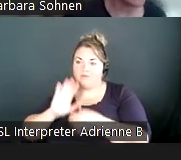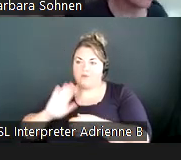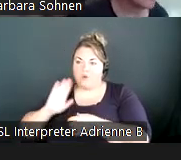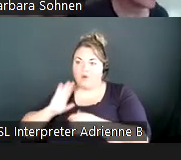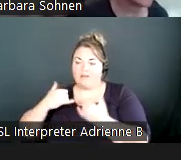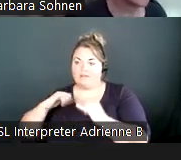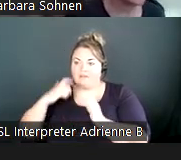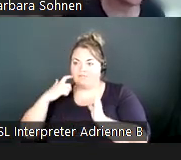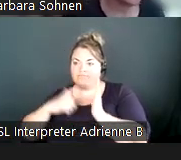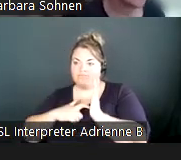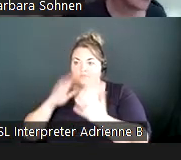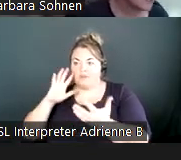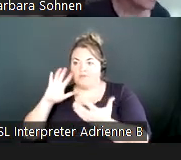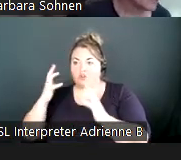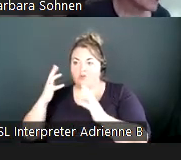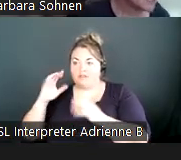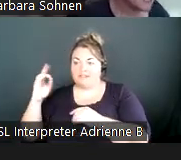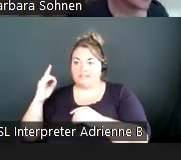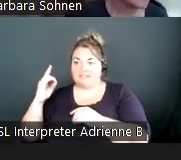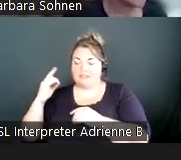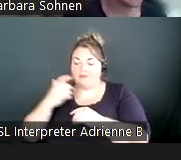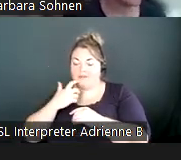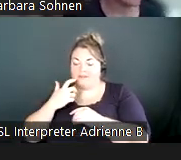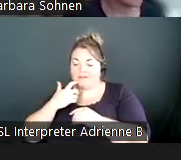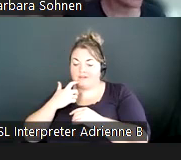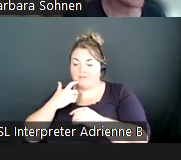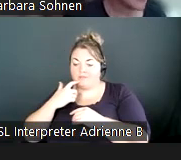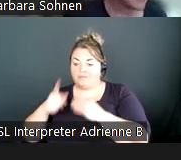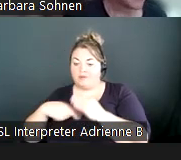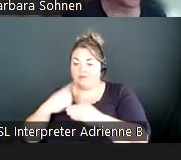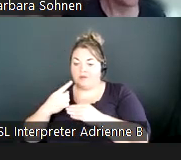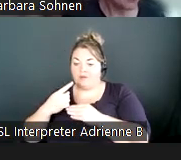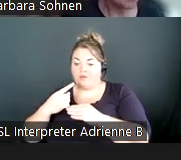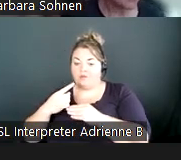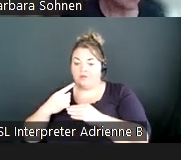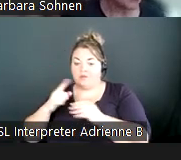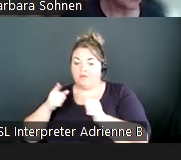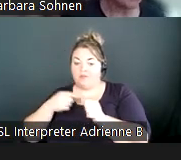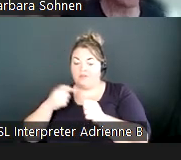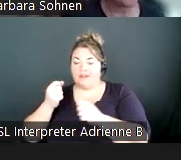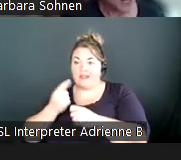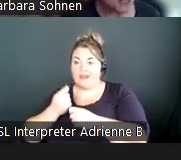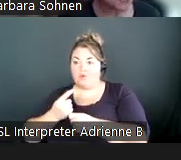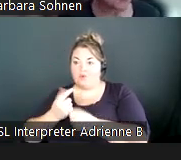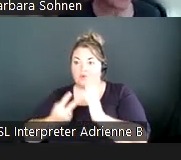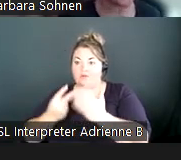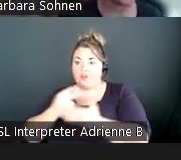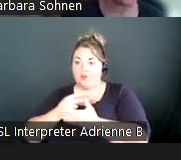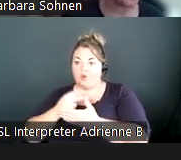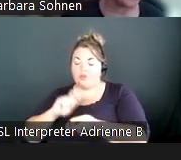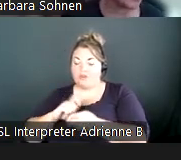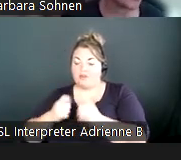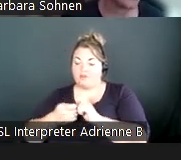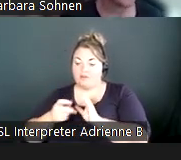that confusing in D, where it says about first annual review of changes to the policies